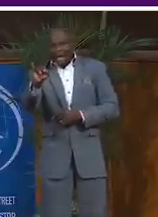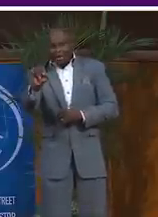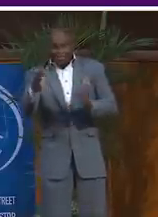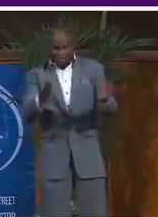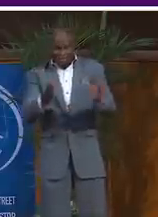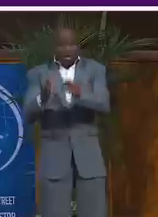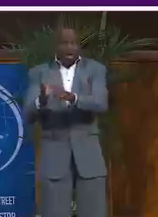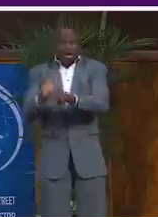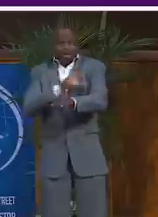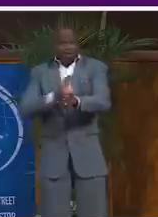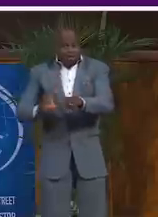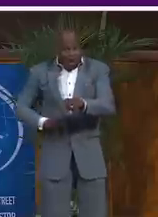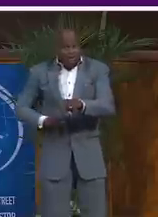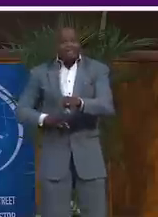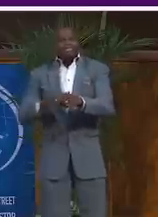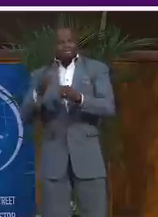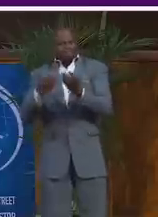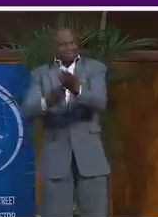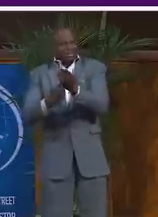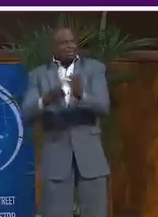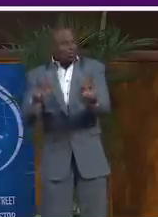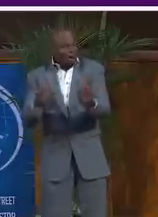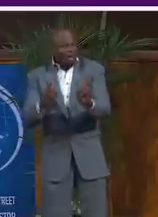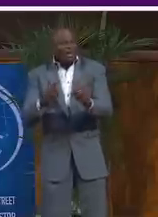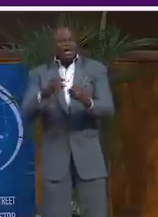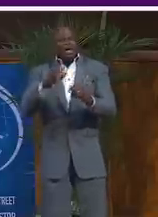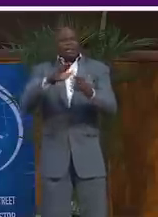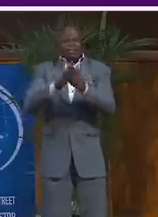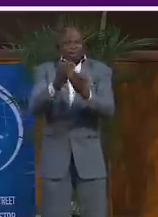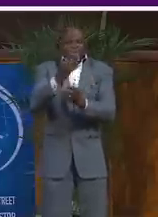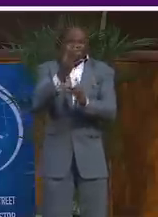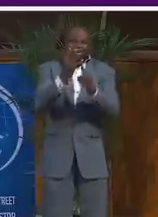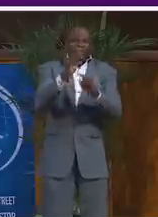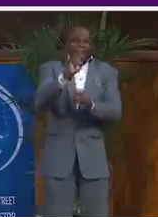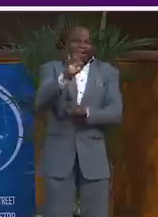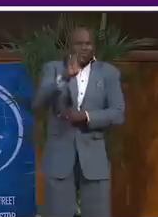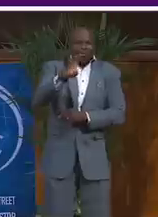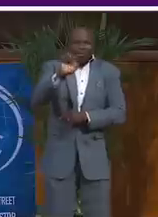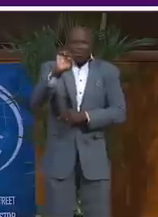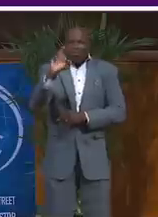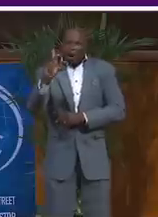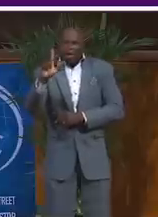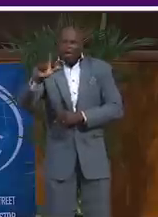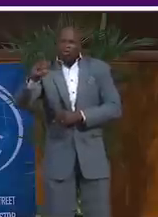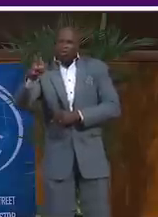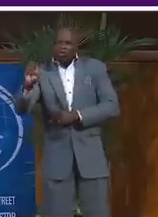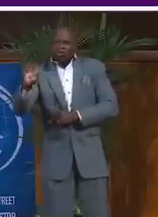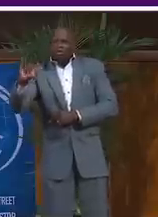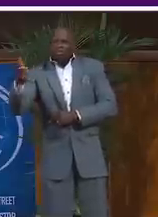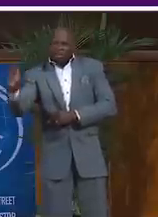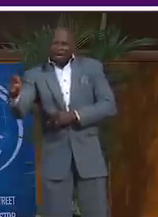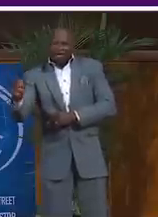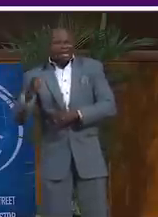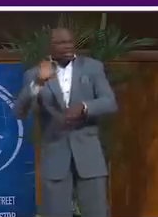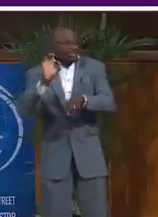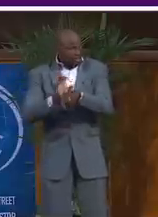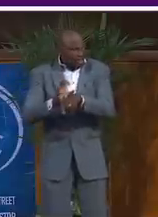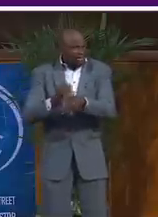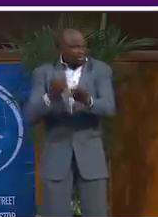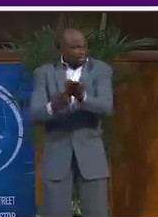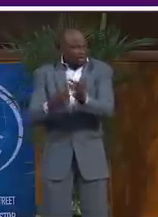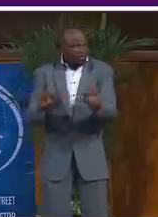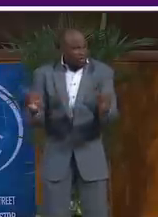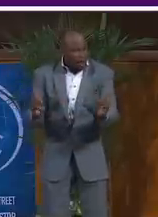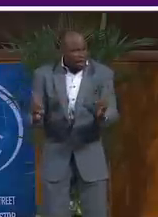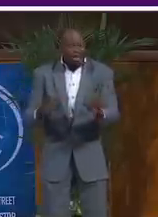Christ is dealt with in the Gospels of Matthew, Mark, Luke, and John. The church is addressed in